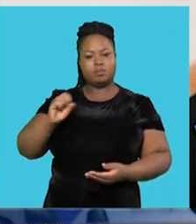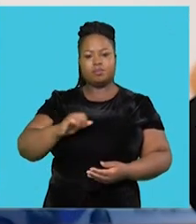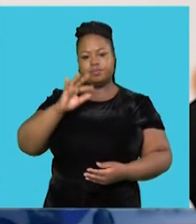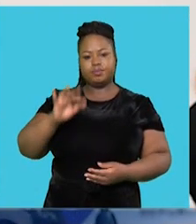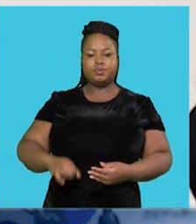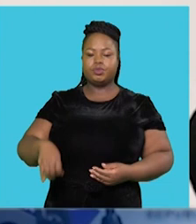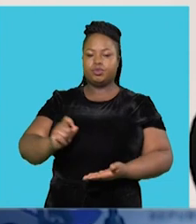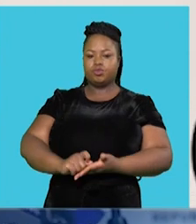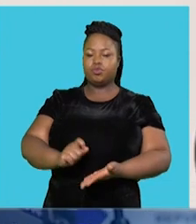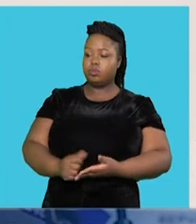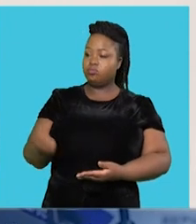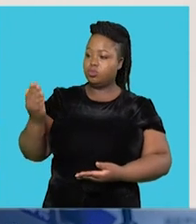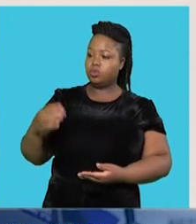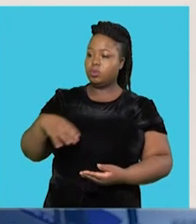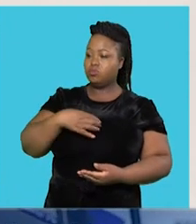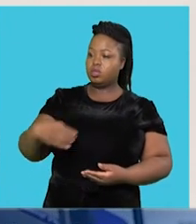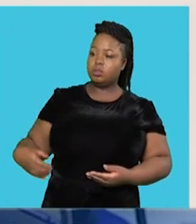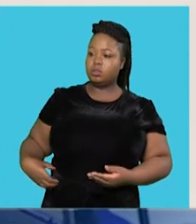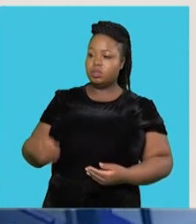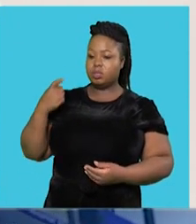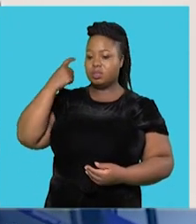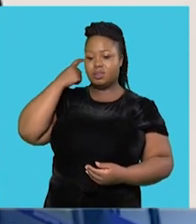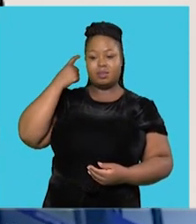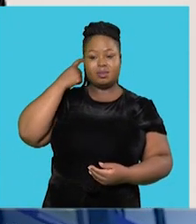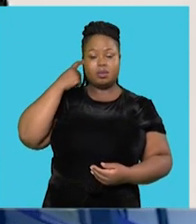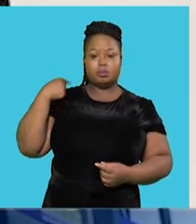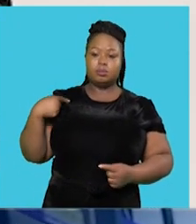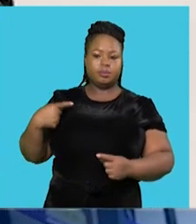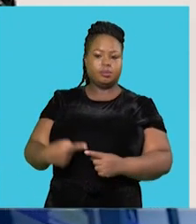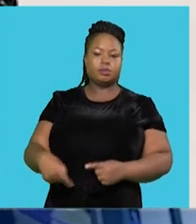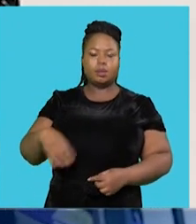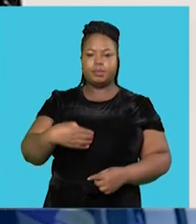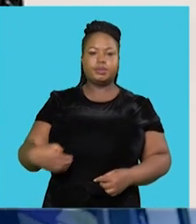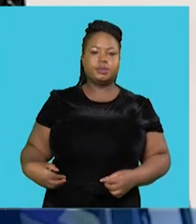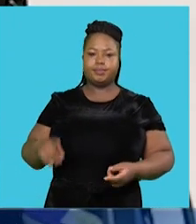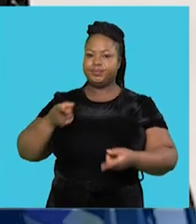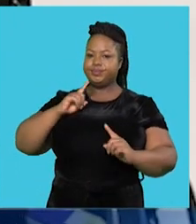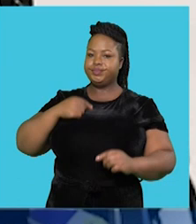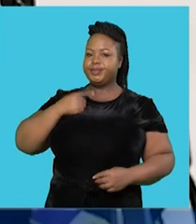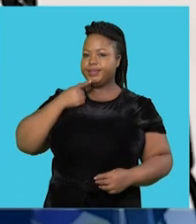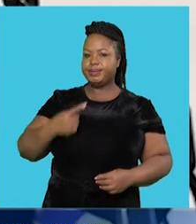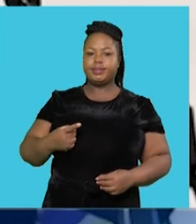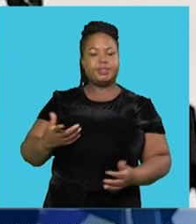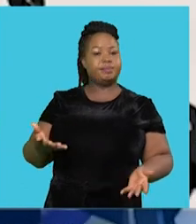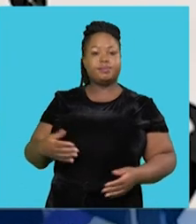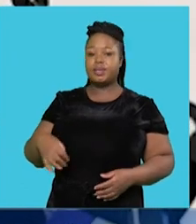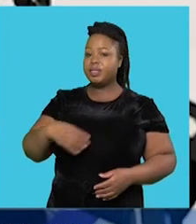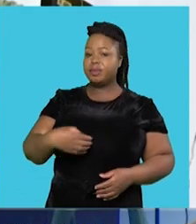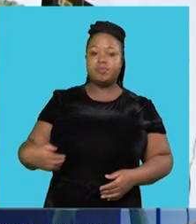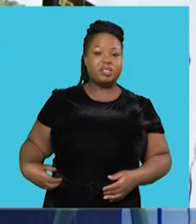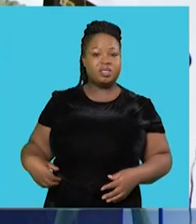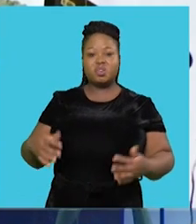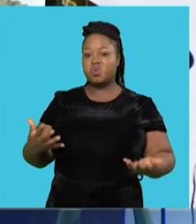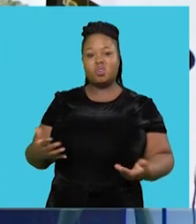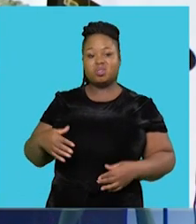the President and the Secretary of Parliament. And to date, only the presidency has responded, stating that neither the president nor the